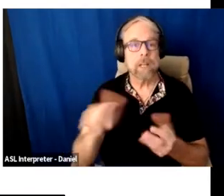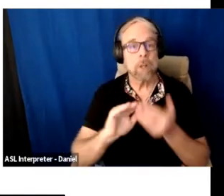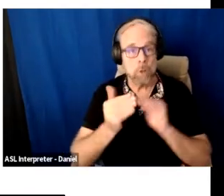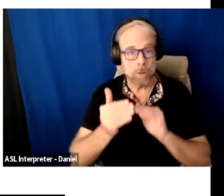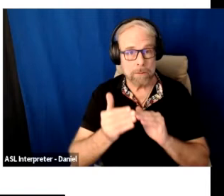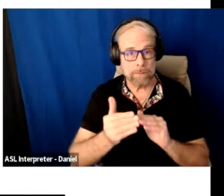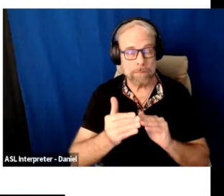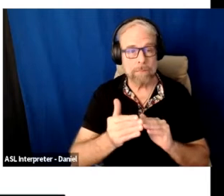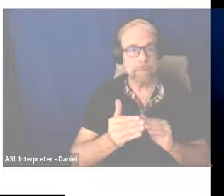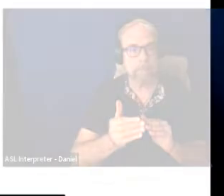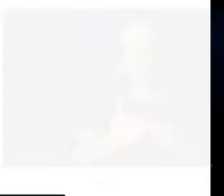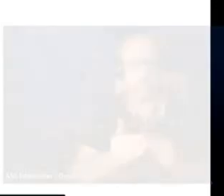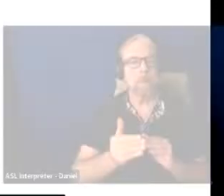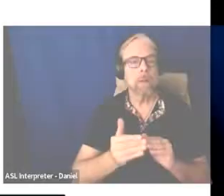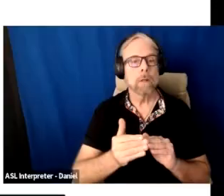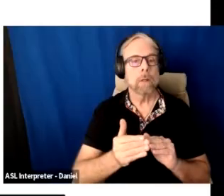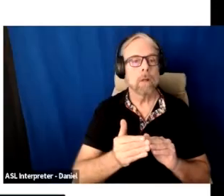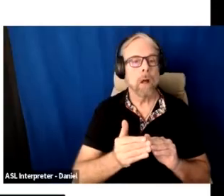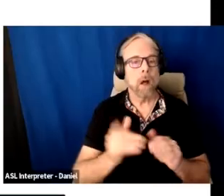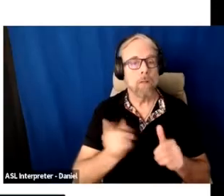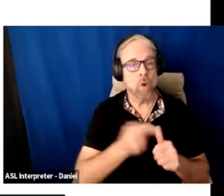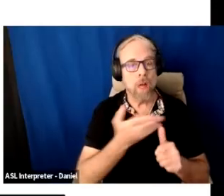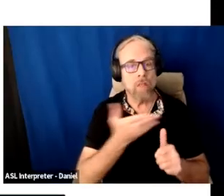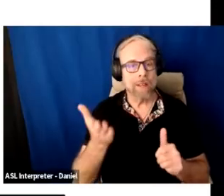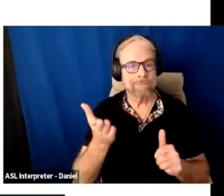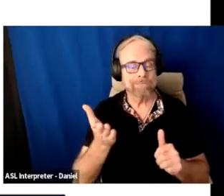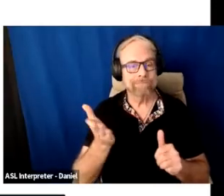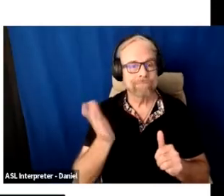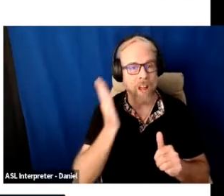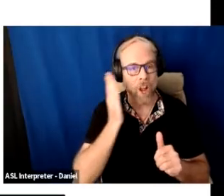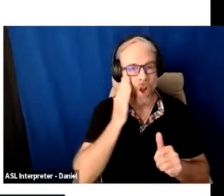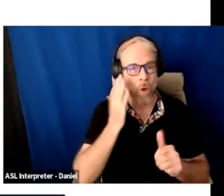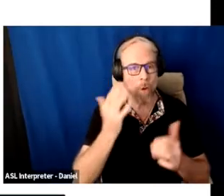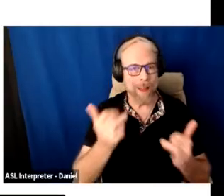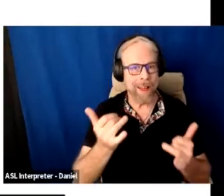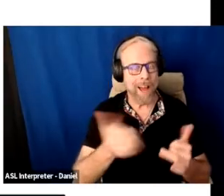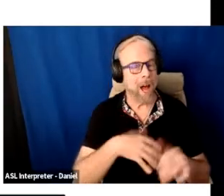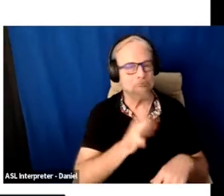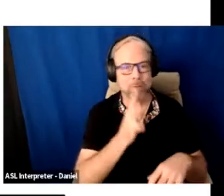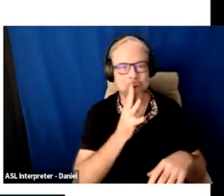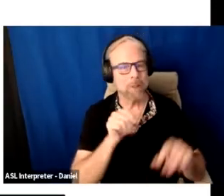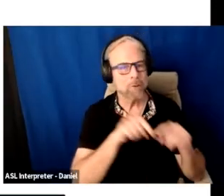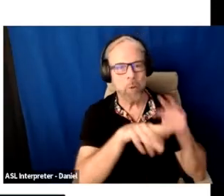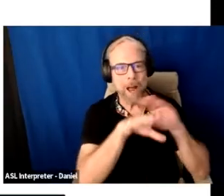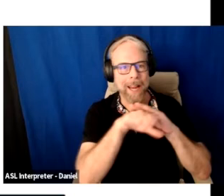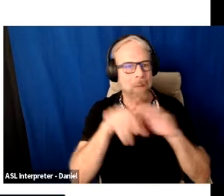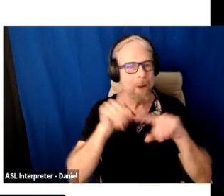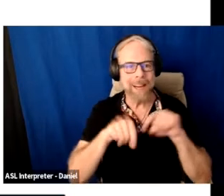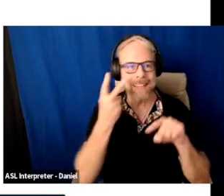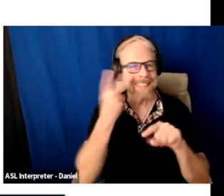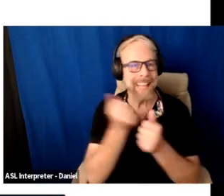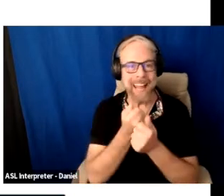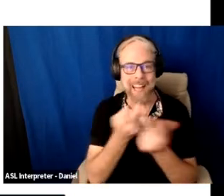communities, the first thing I realize now that I'm just talking to a camera and can't see any of you, but I should have made a slide that said